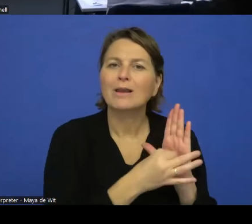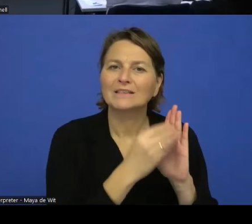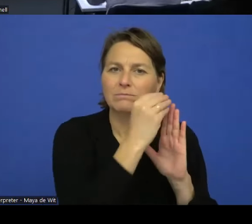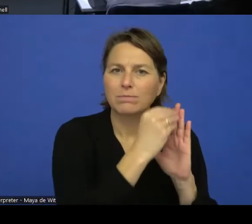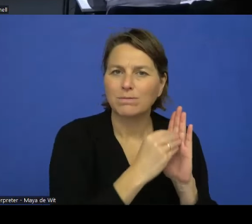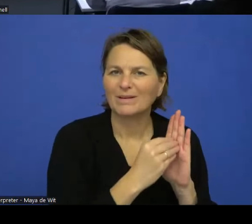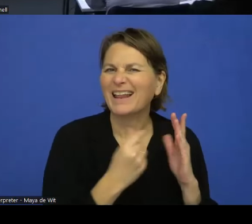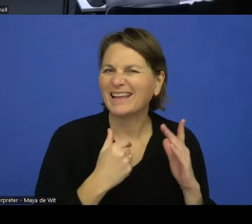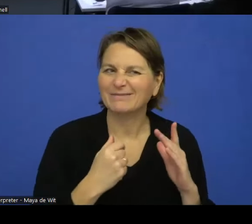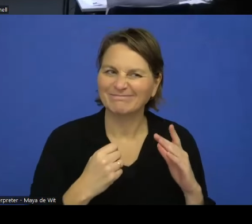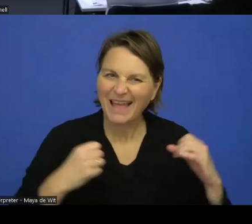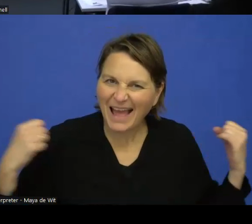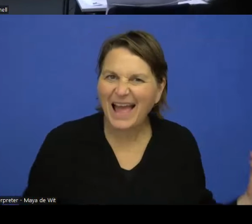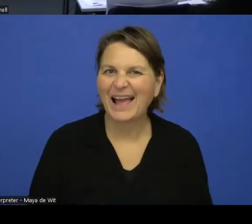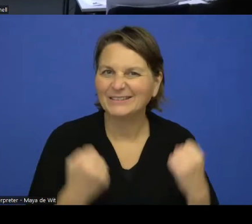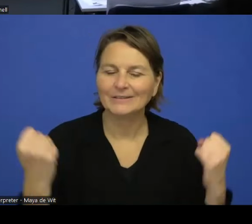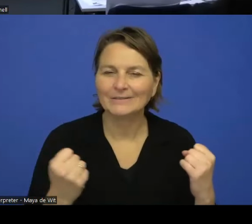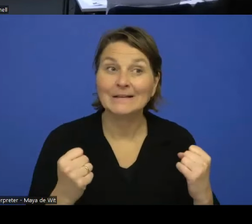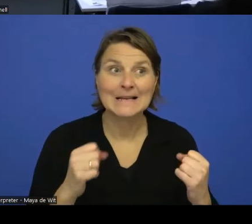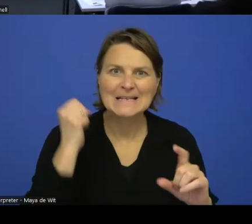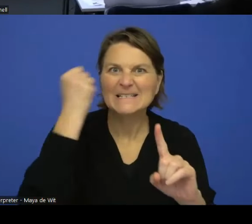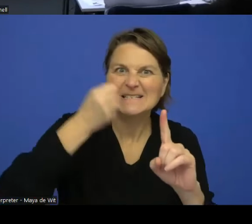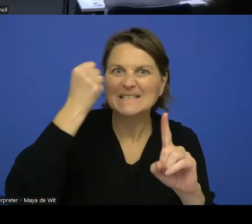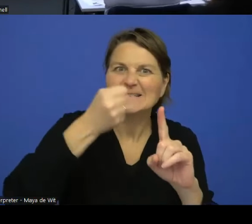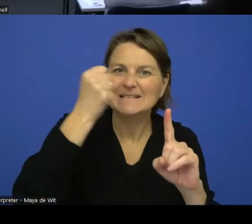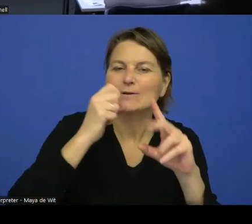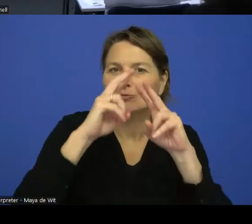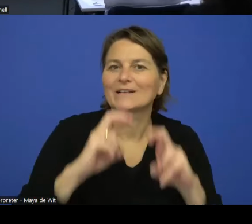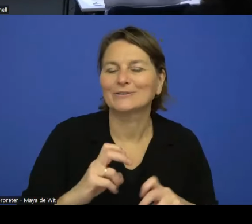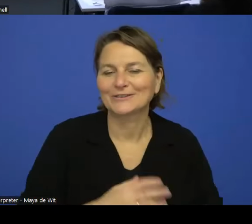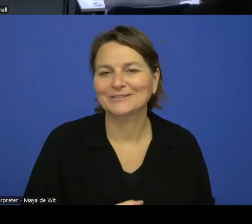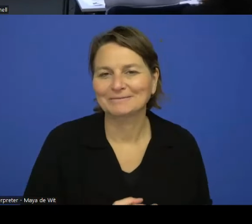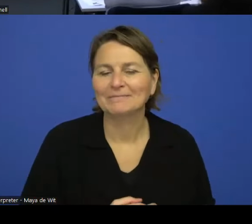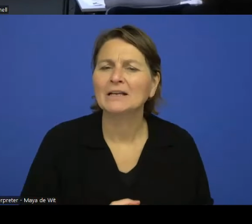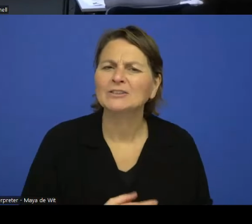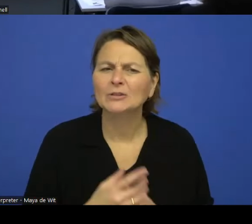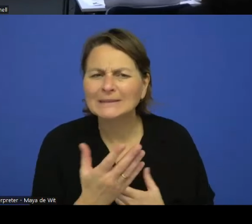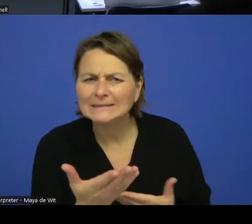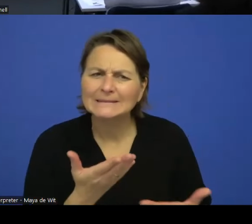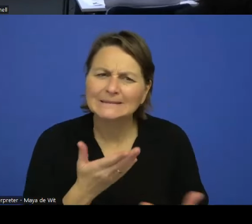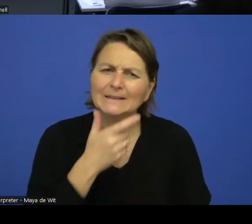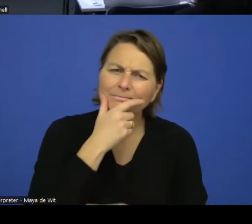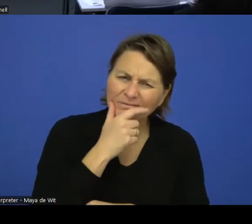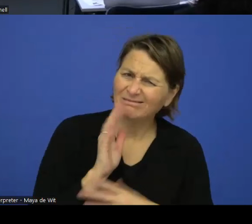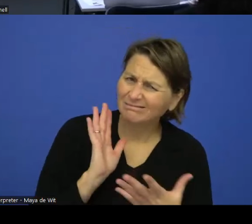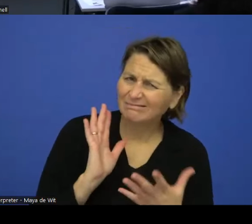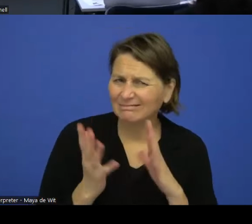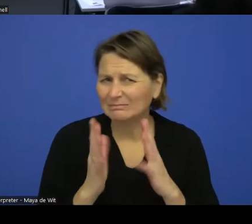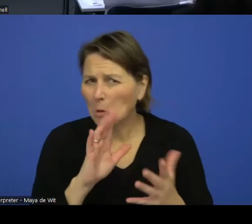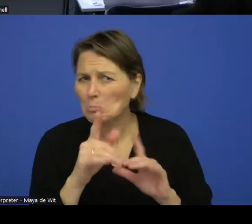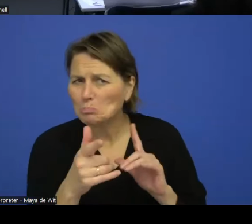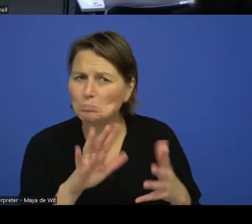It was an interesting conversation because we spent about an hour talking to each other. I'm not sure either of us really understood what the other said, but we felt like there was some